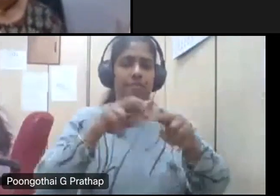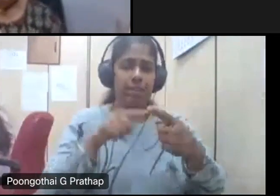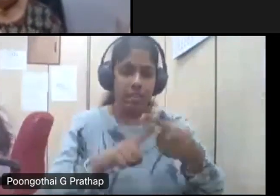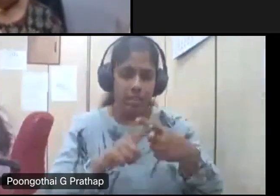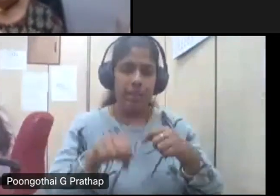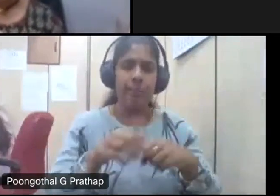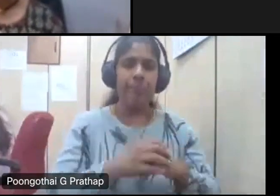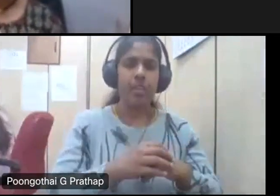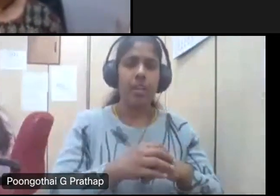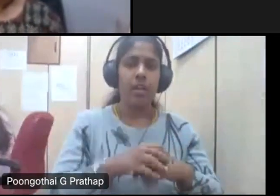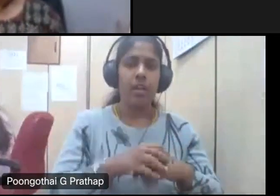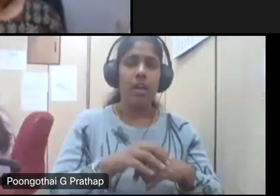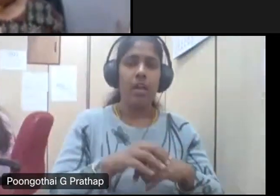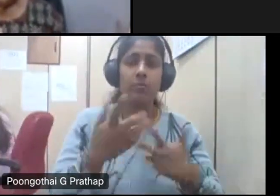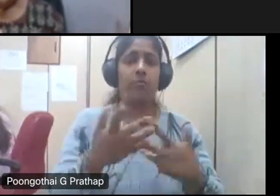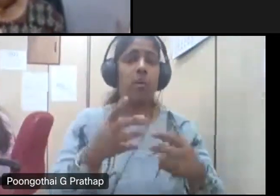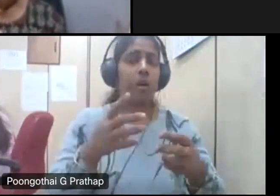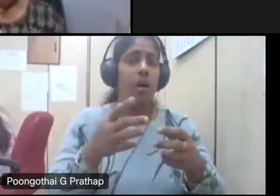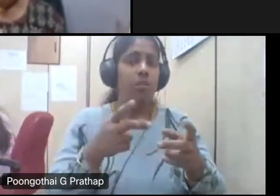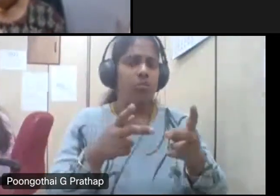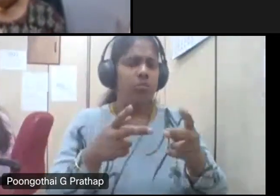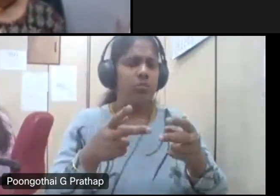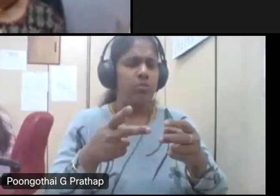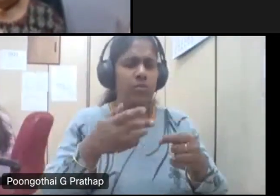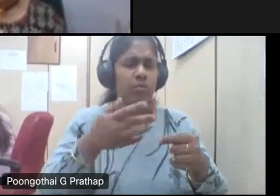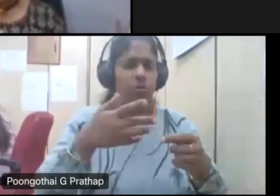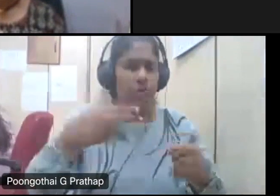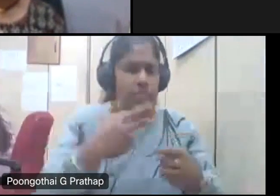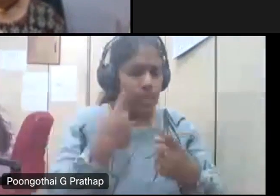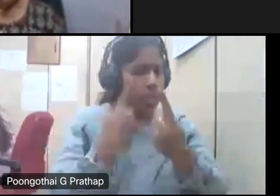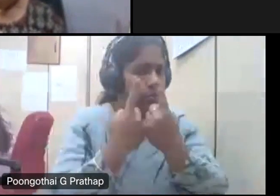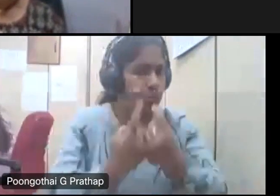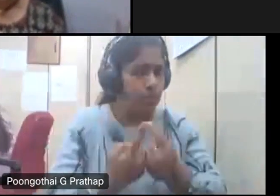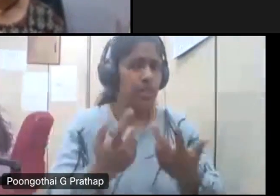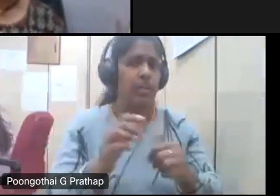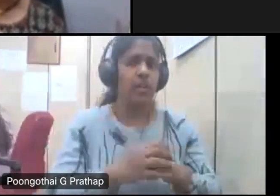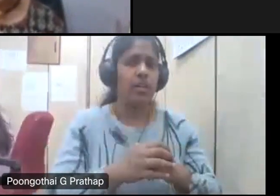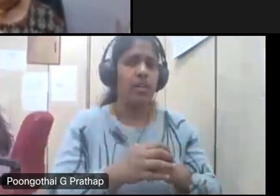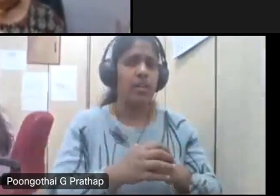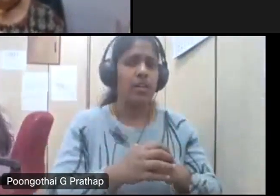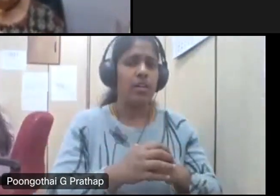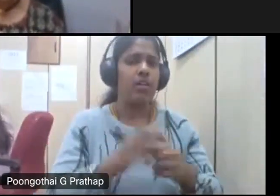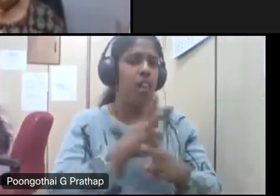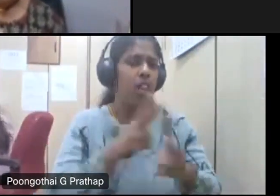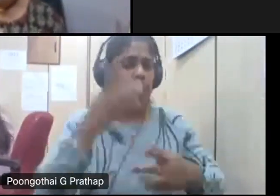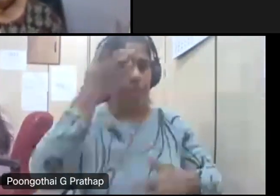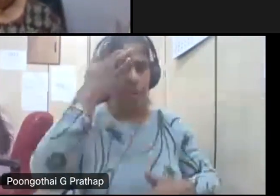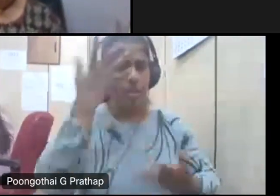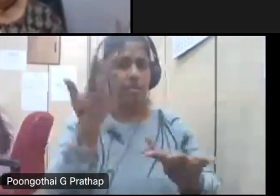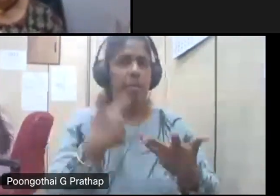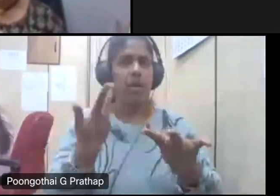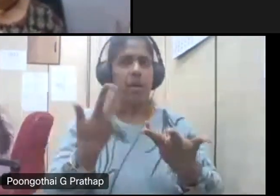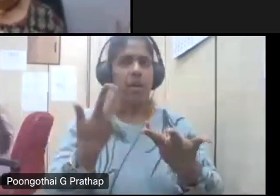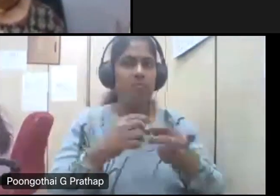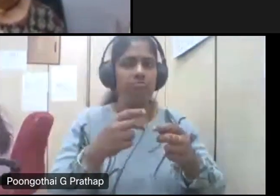need surgical intervention. Other anomalies like reflux, celiac disease, or constipation can